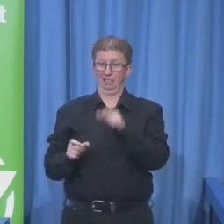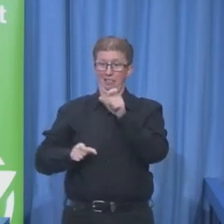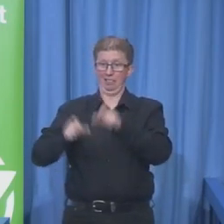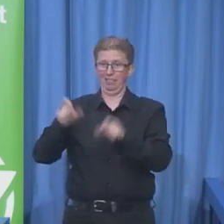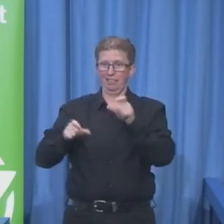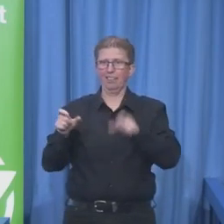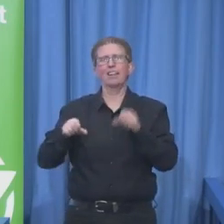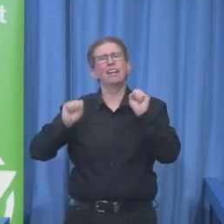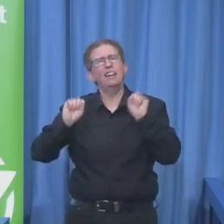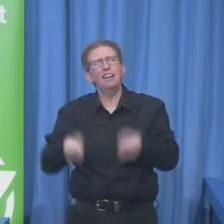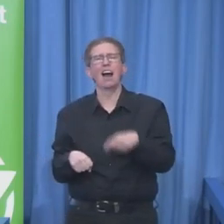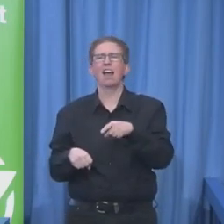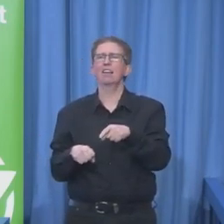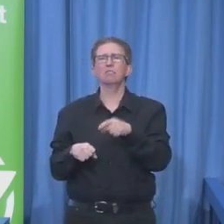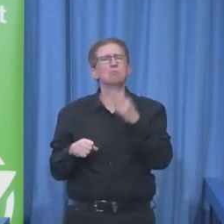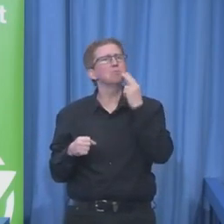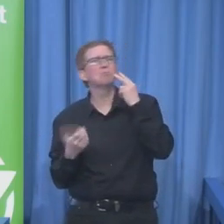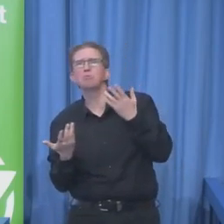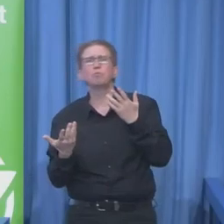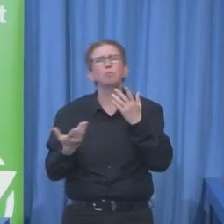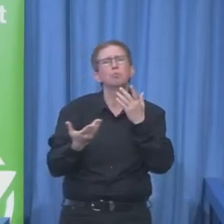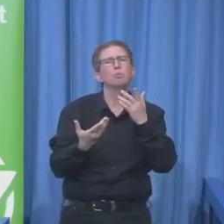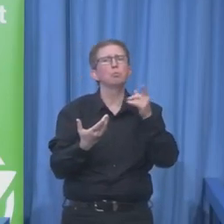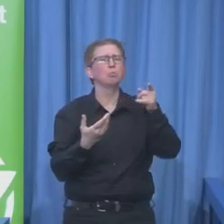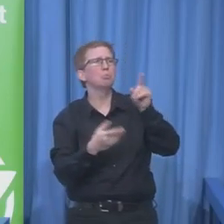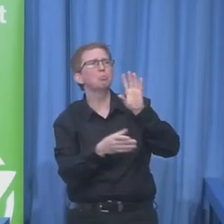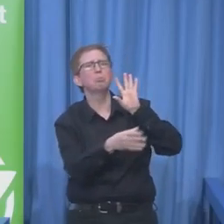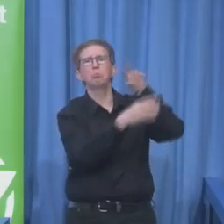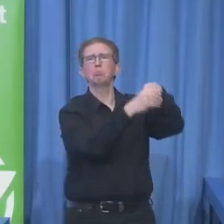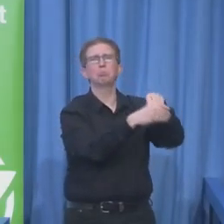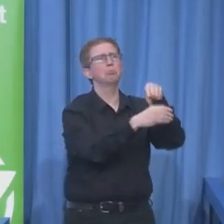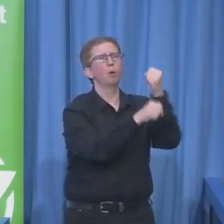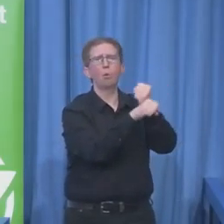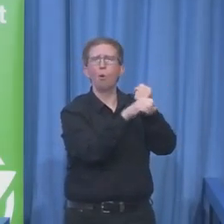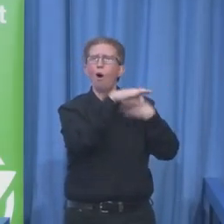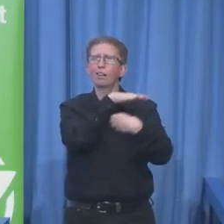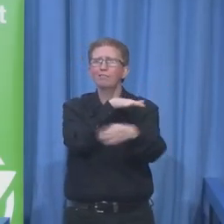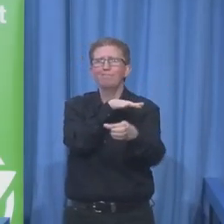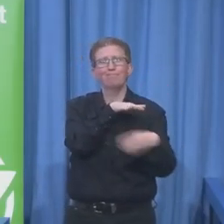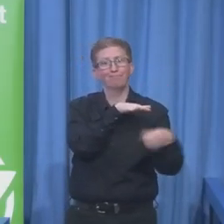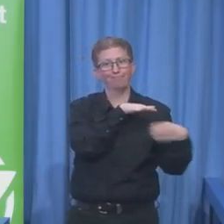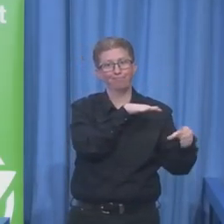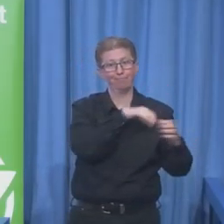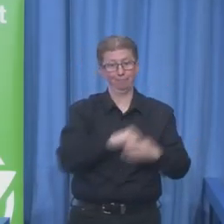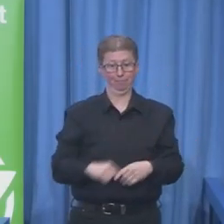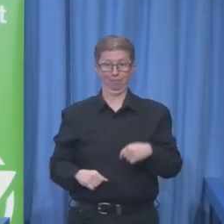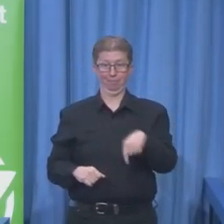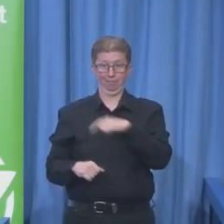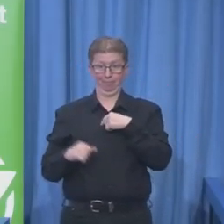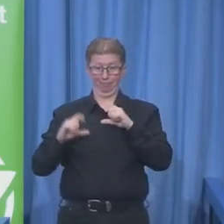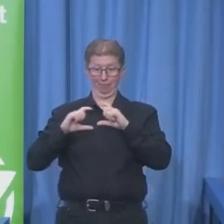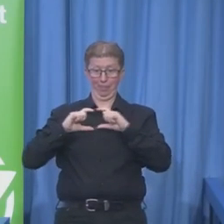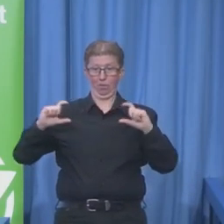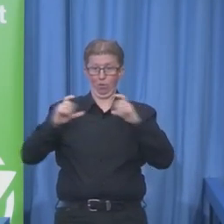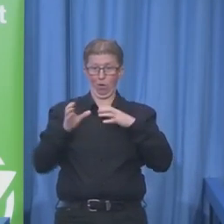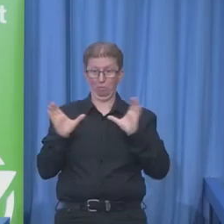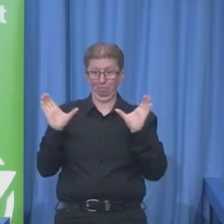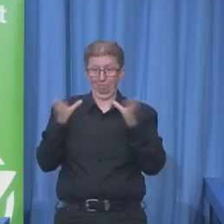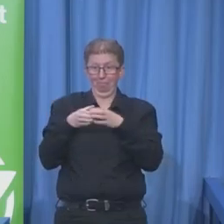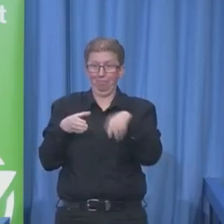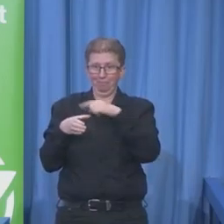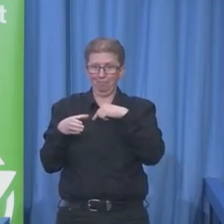open labor market. Therefore, the Chancenforum offers people with disabilities the